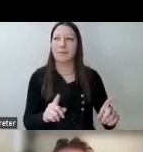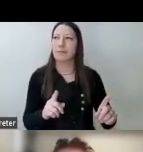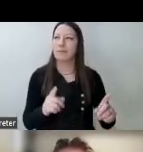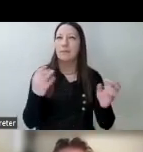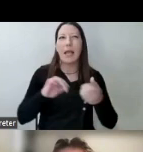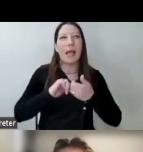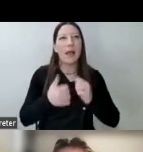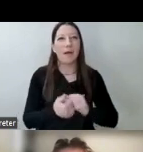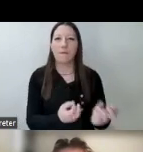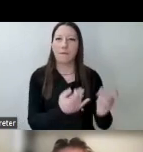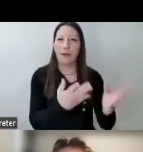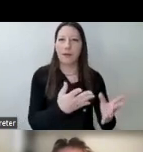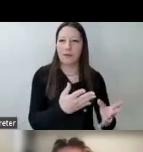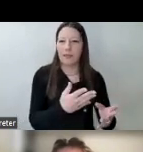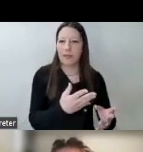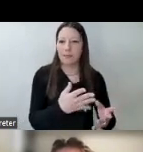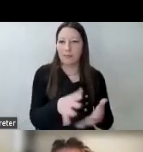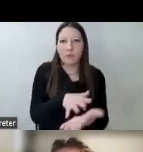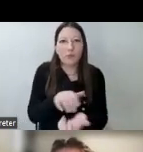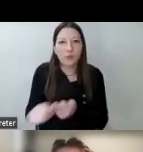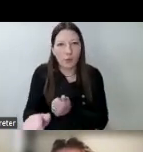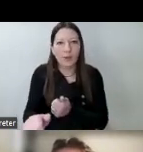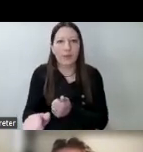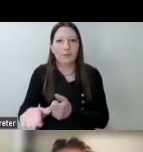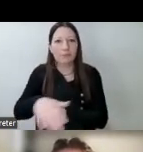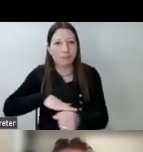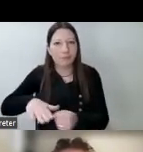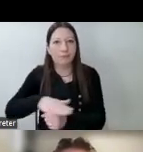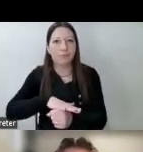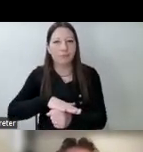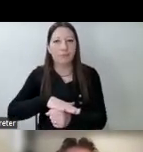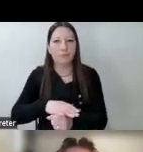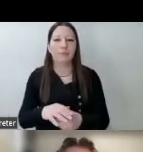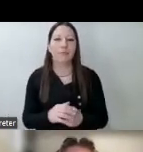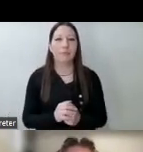fire activity affects the landscape, both in the actual fire zones and in the surrounding areas.